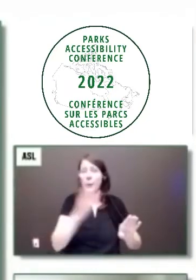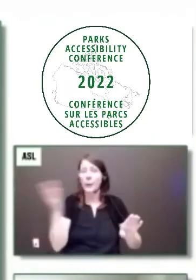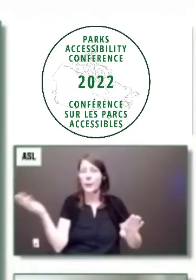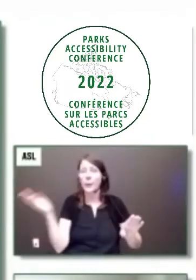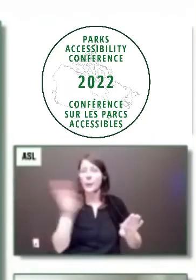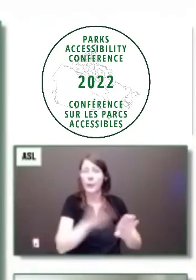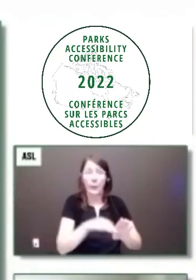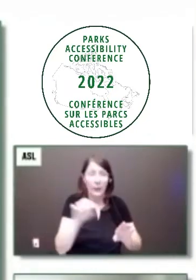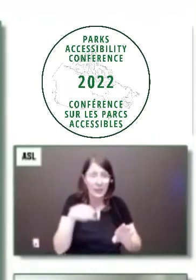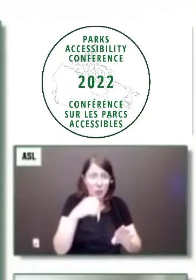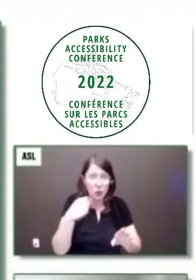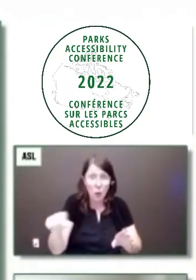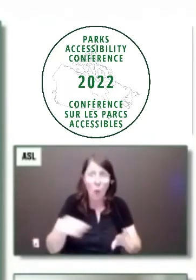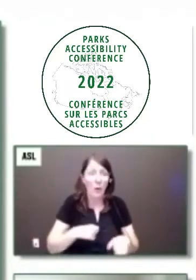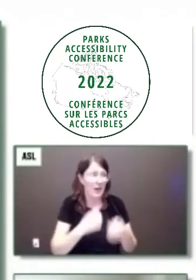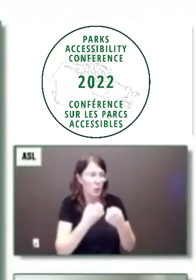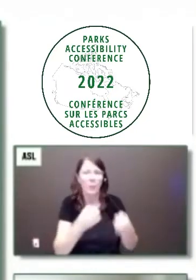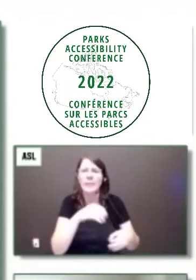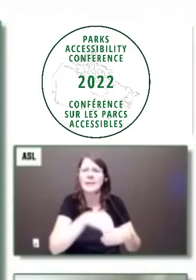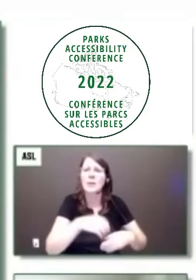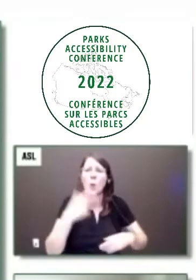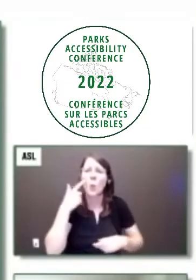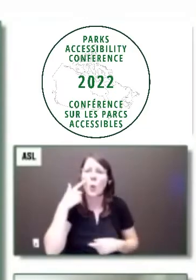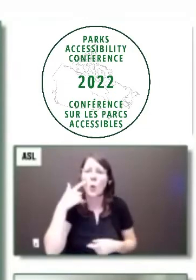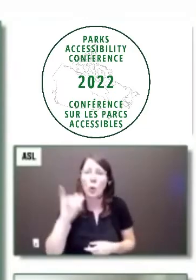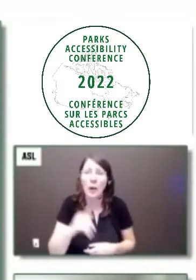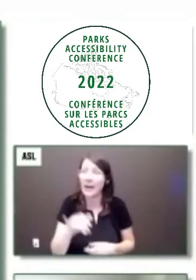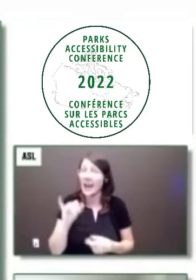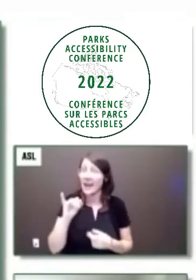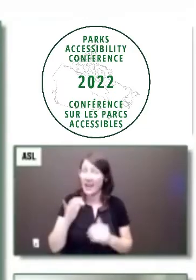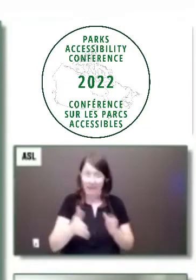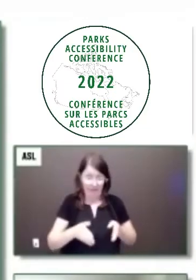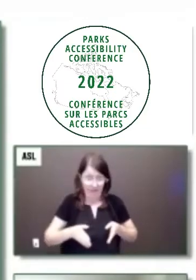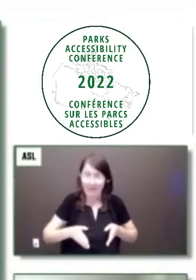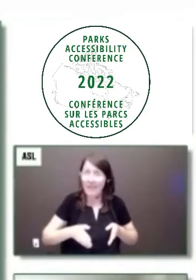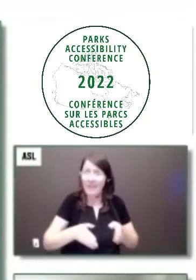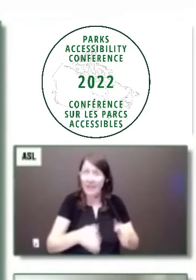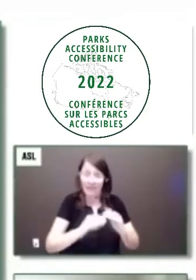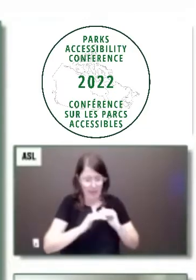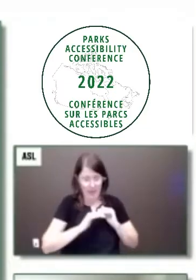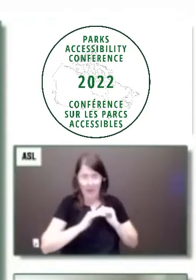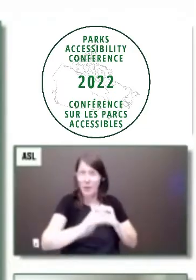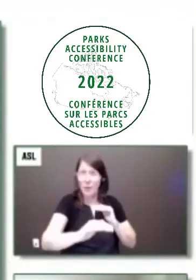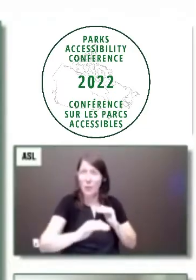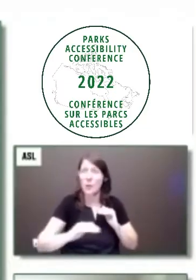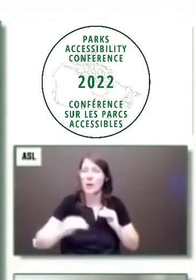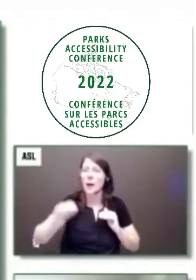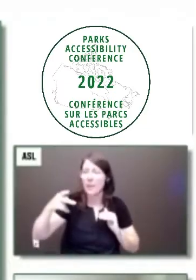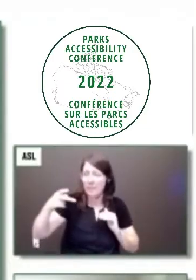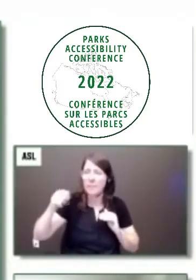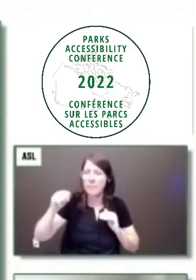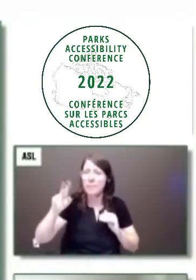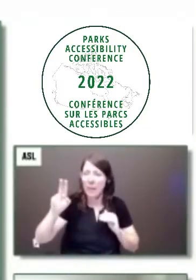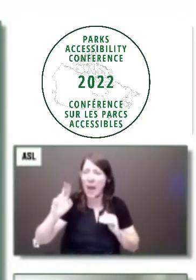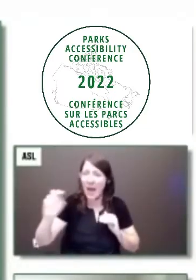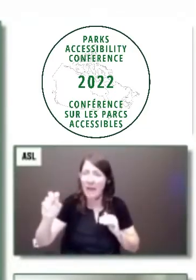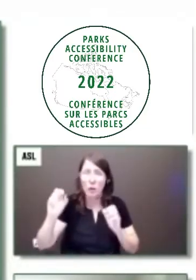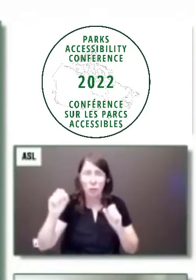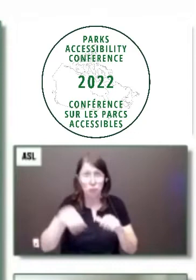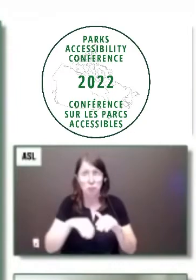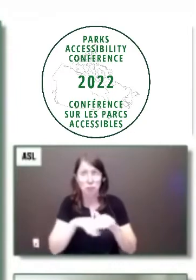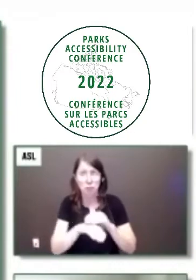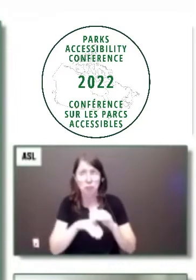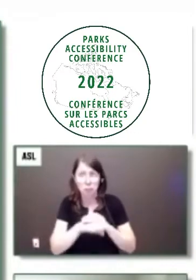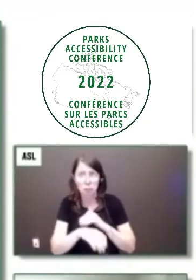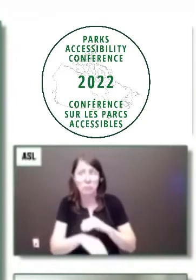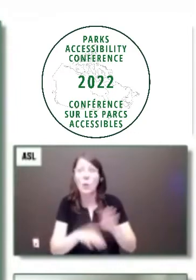if the paths are paved or made of something not that difficult to traverse, it can be accessible for many people. The door should be operable with a